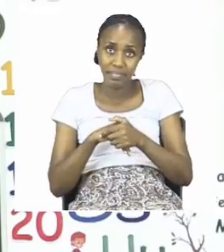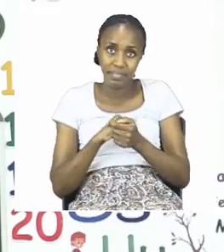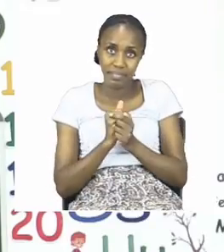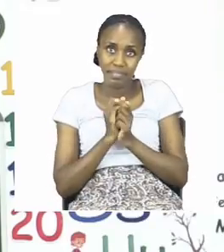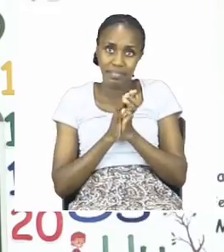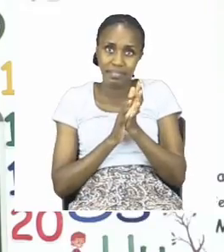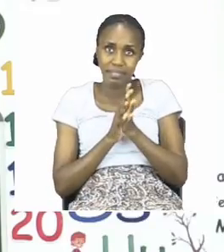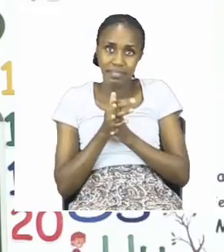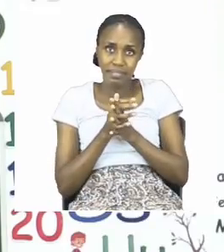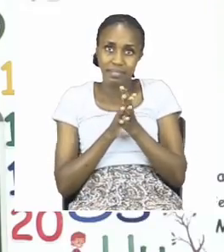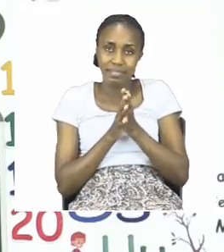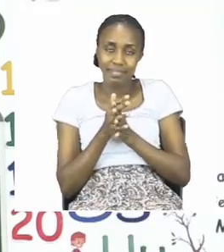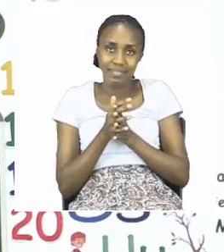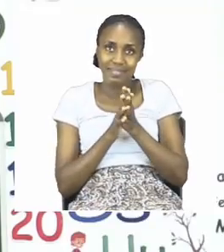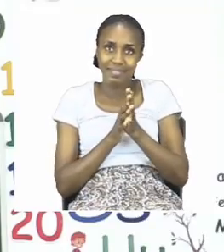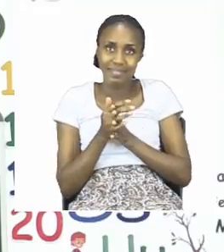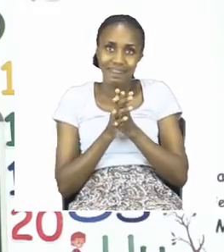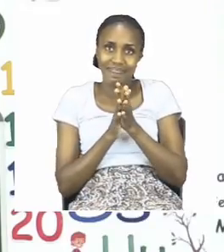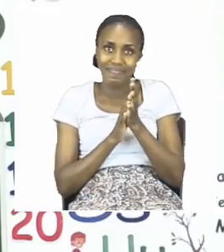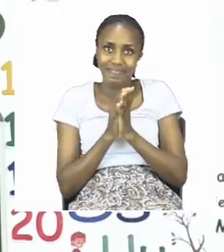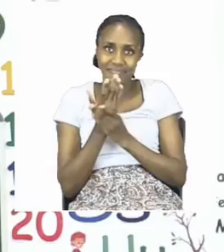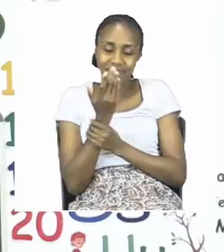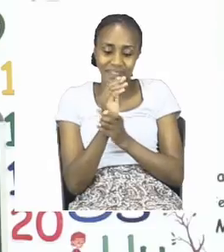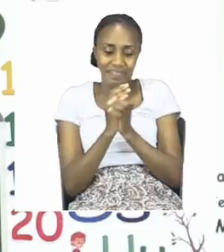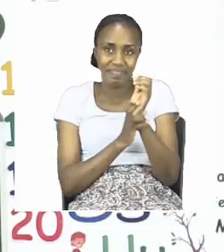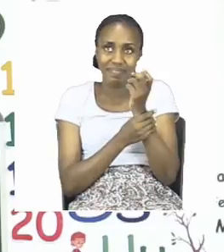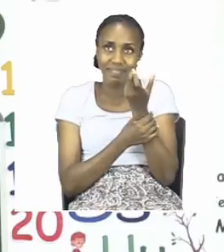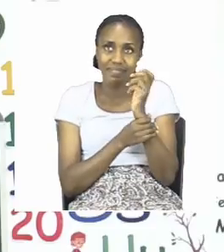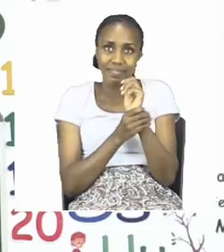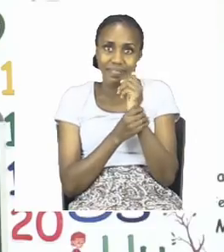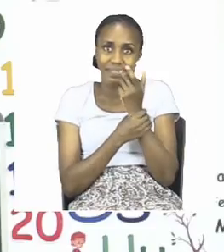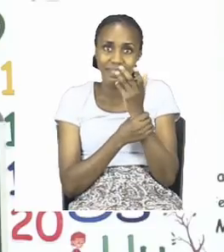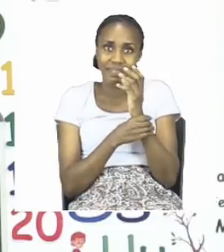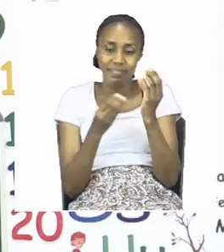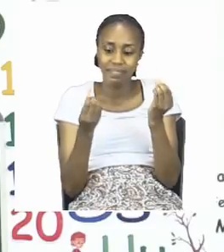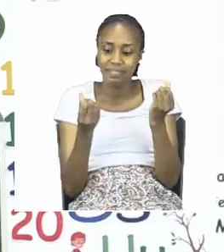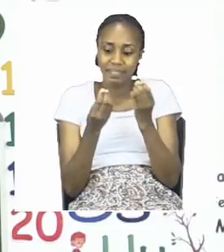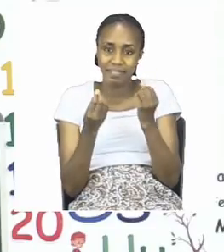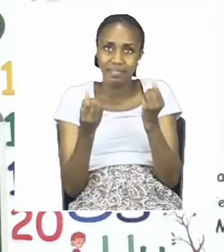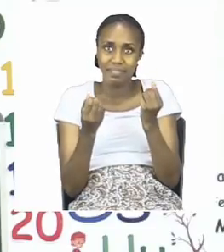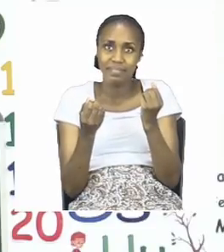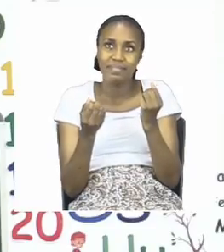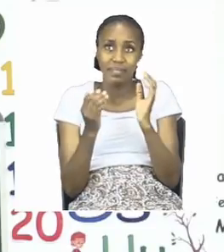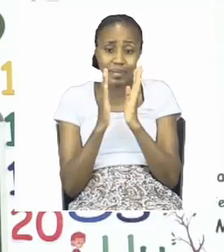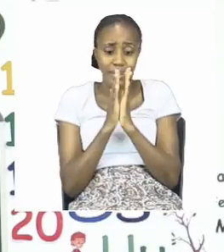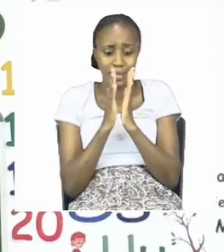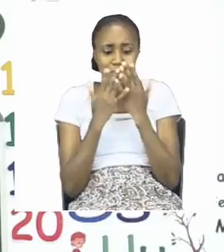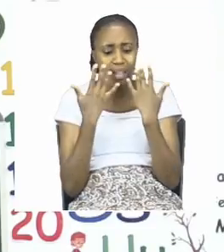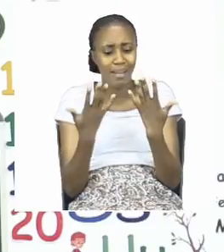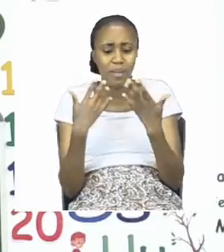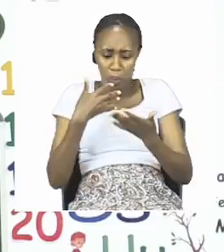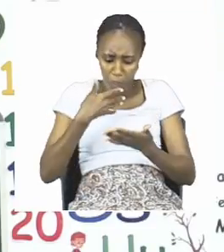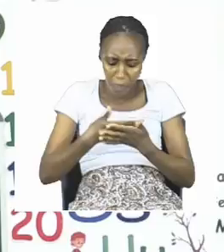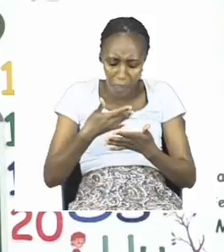around, in between, on our wrists, and our fingertips too. Make sure